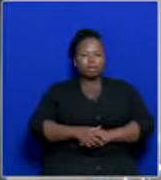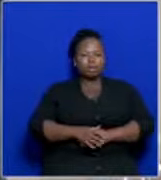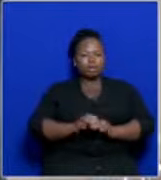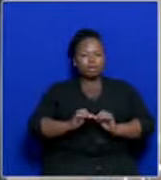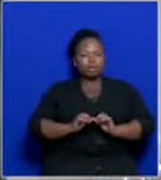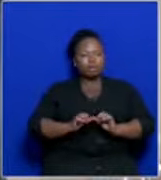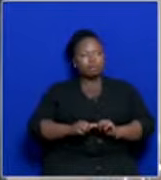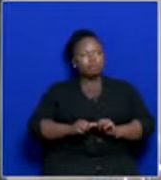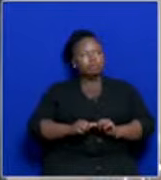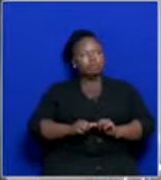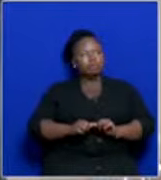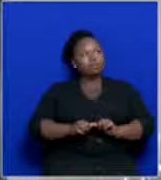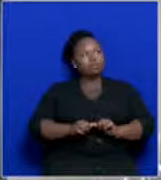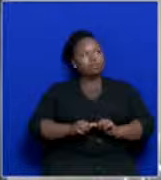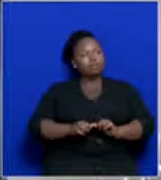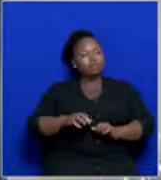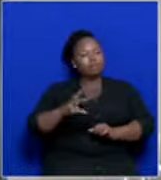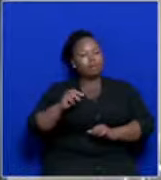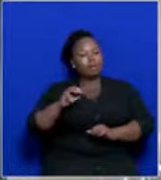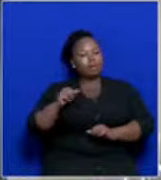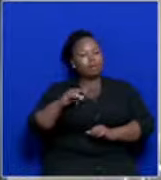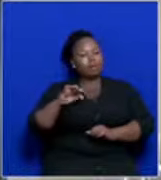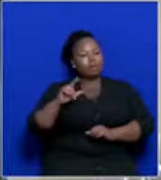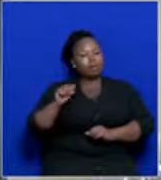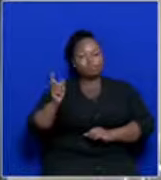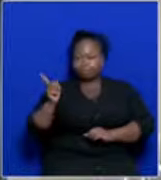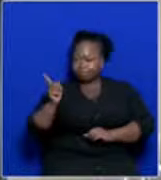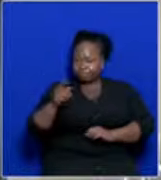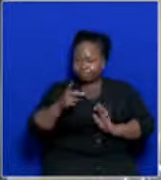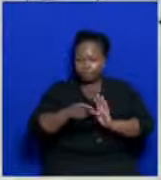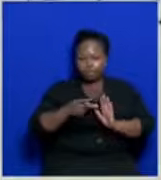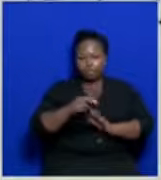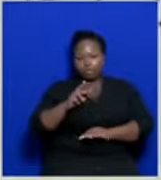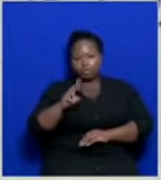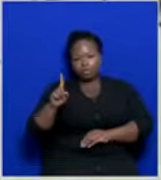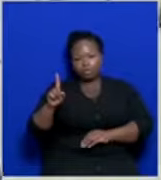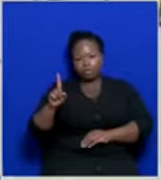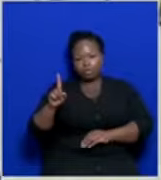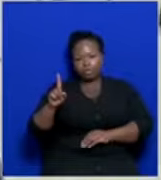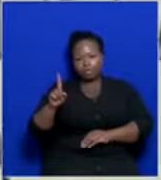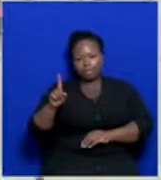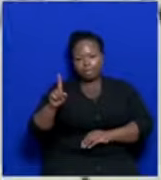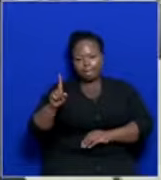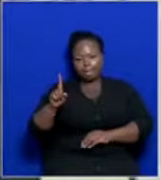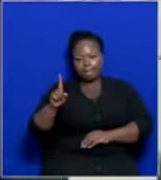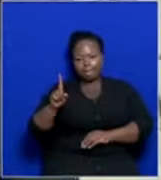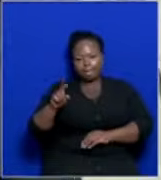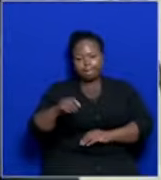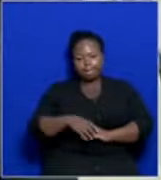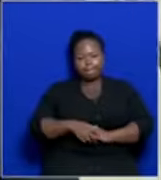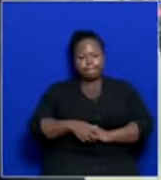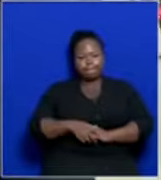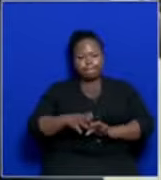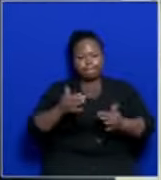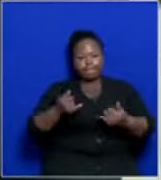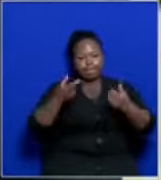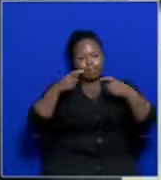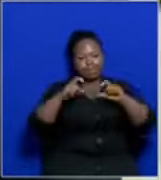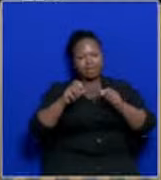Mr. Magagula, to page 21 of your statement. We are at paragraph 90.